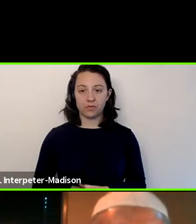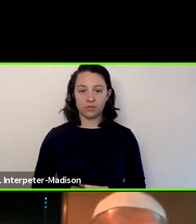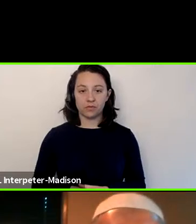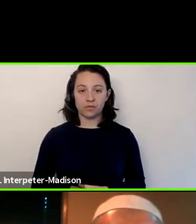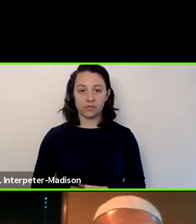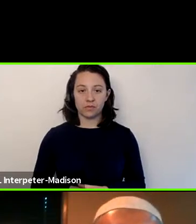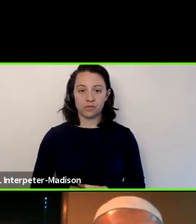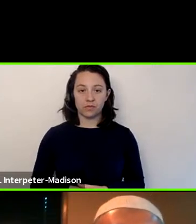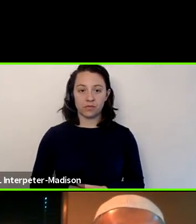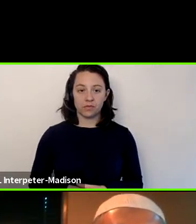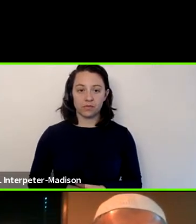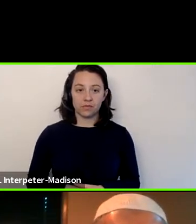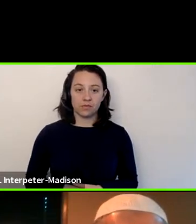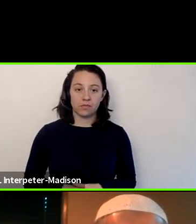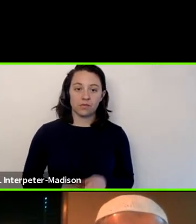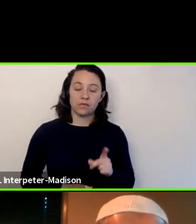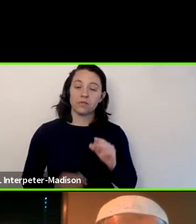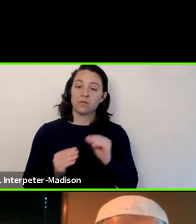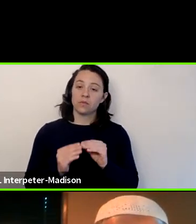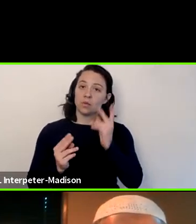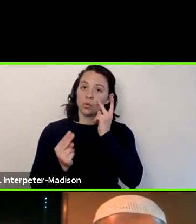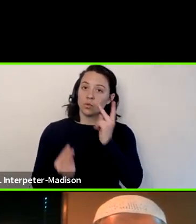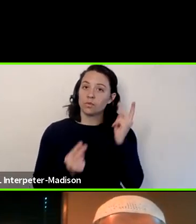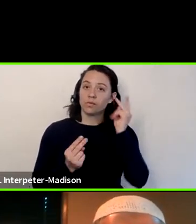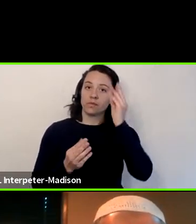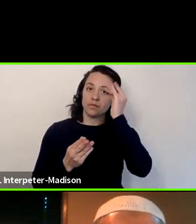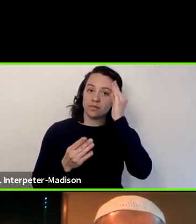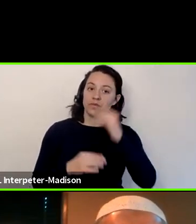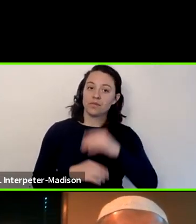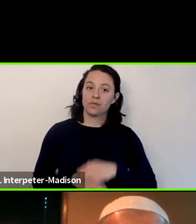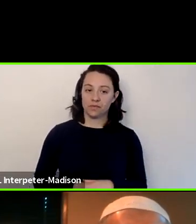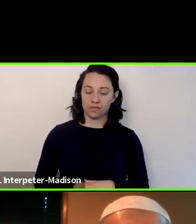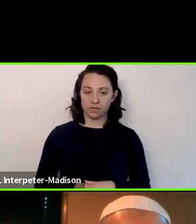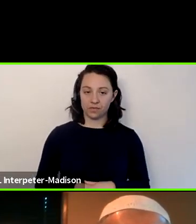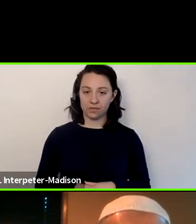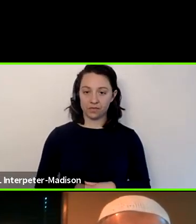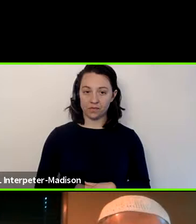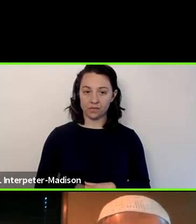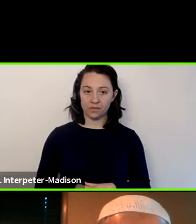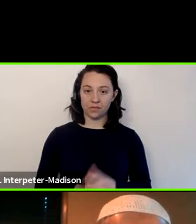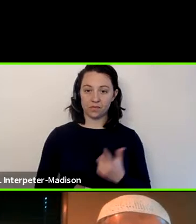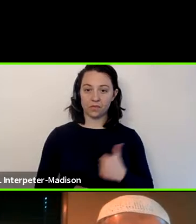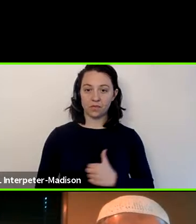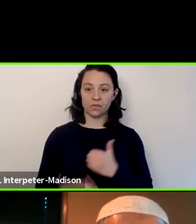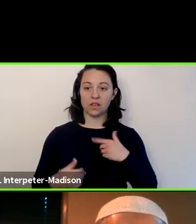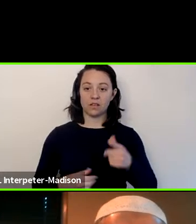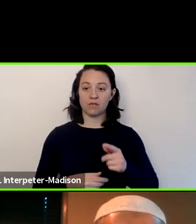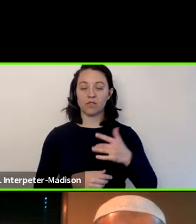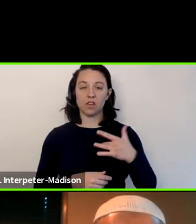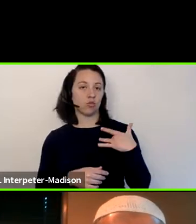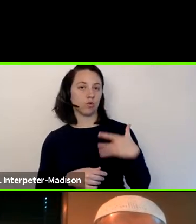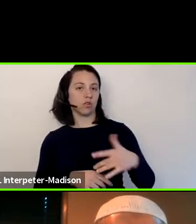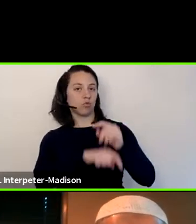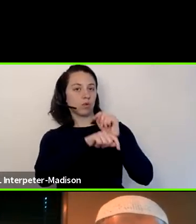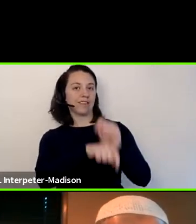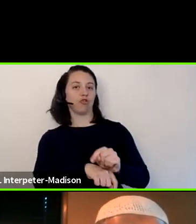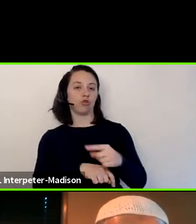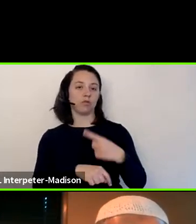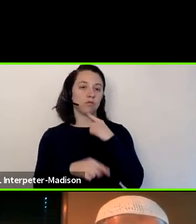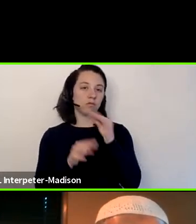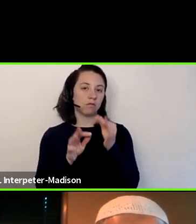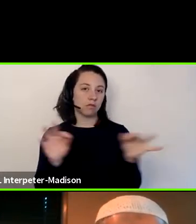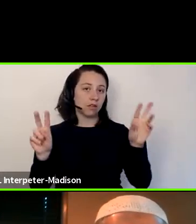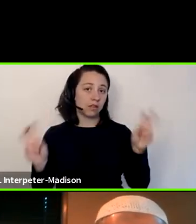Actually, this is kind of more reflection rather than just a prayer. We have a traditional saying stated